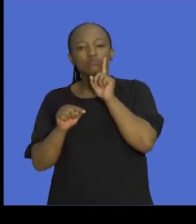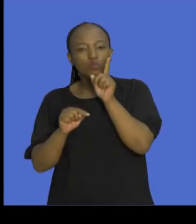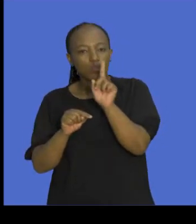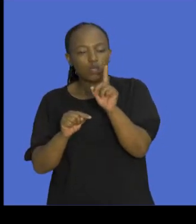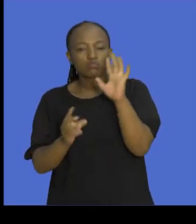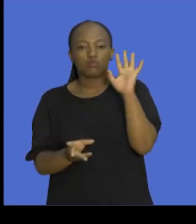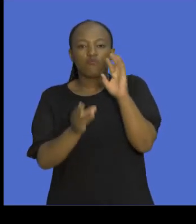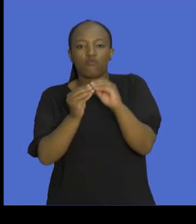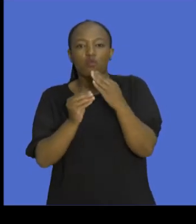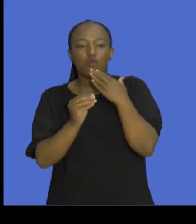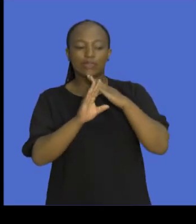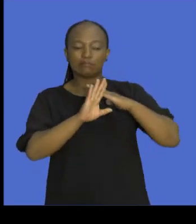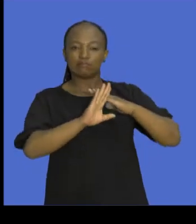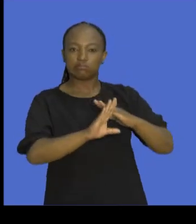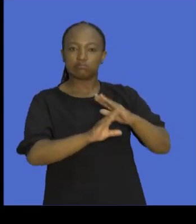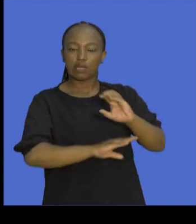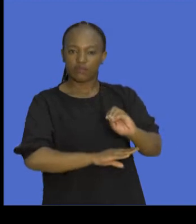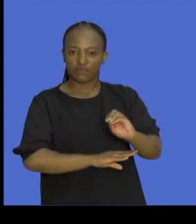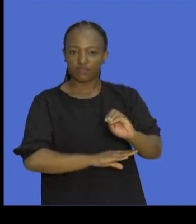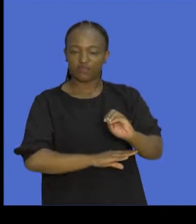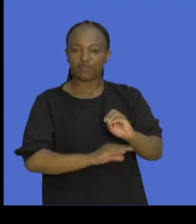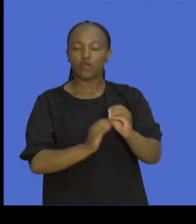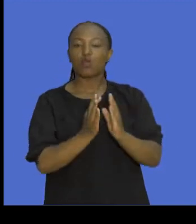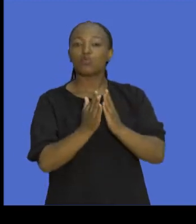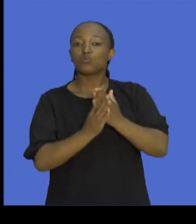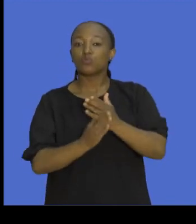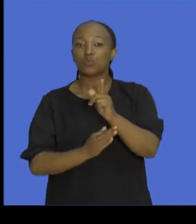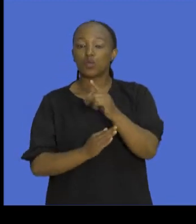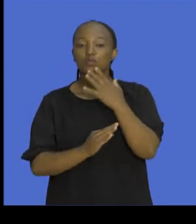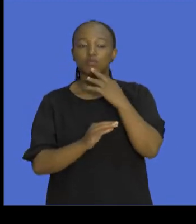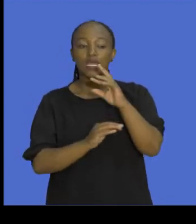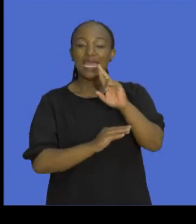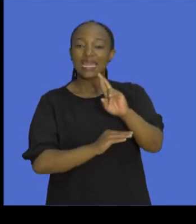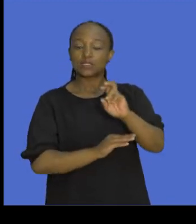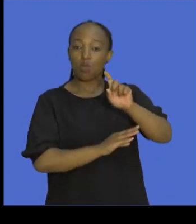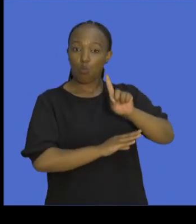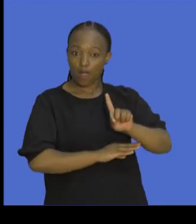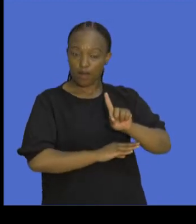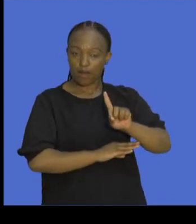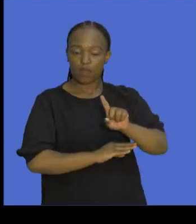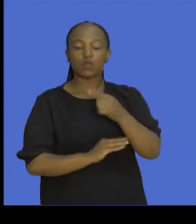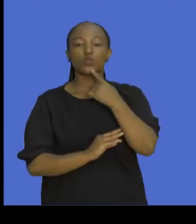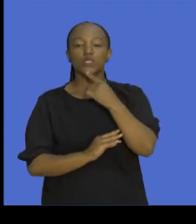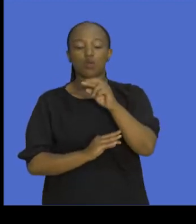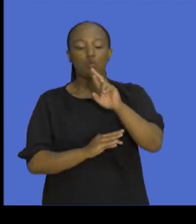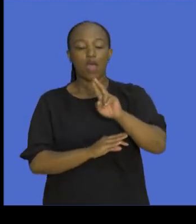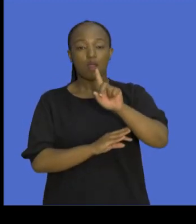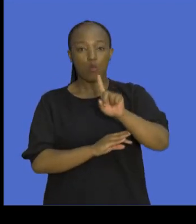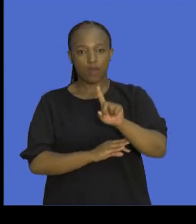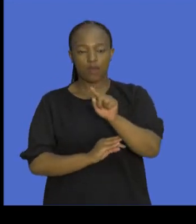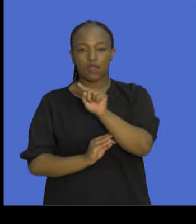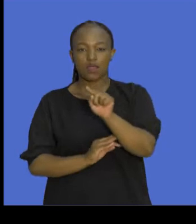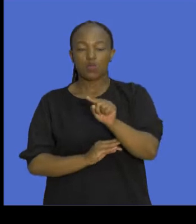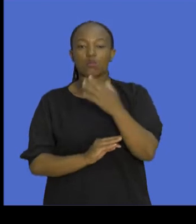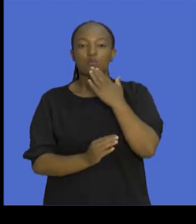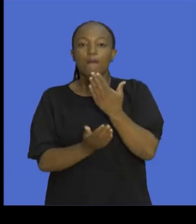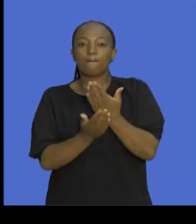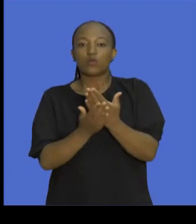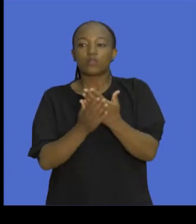determine total resistance or resistance through a resistor R1. So we'll say R1 is equal